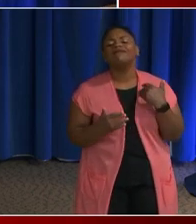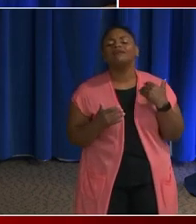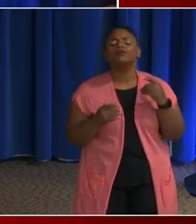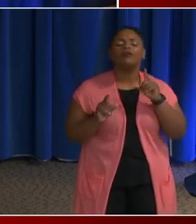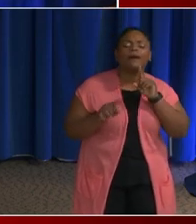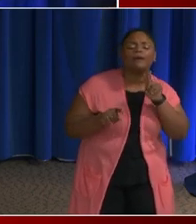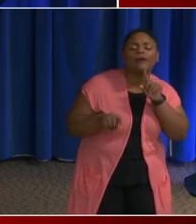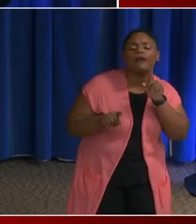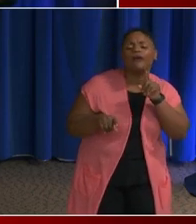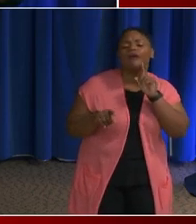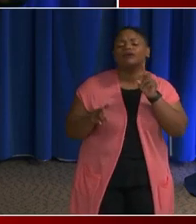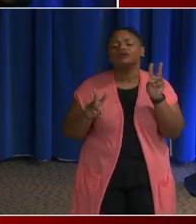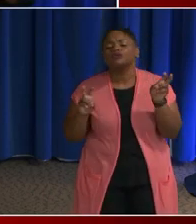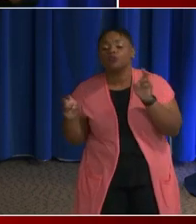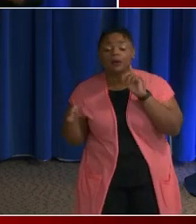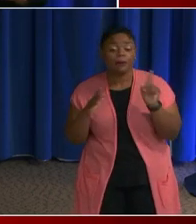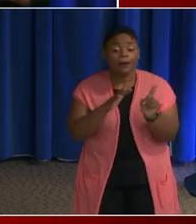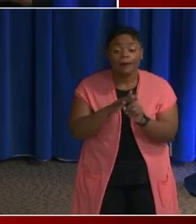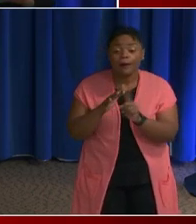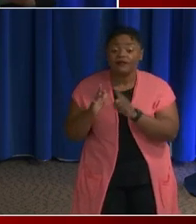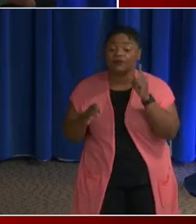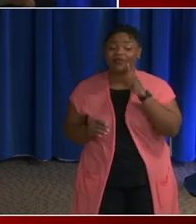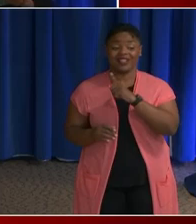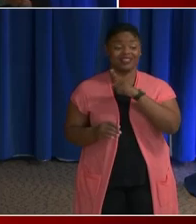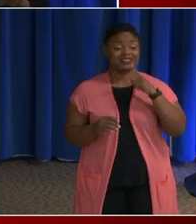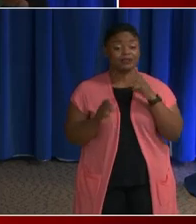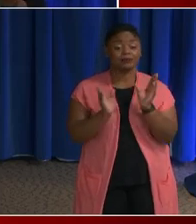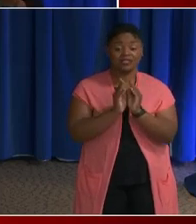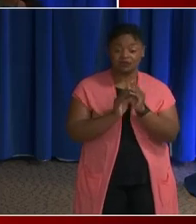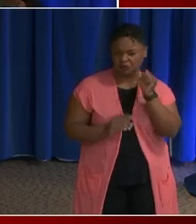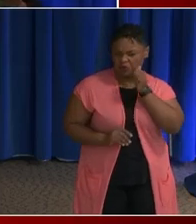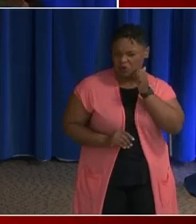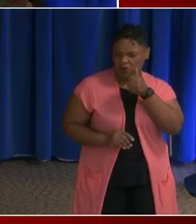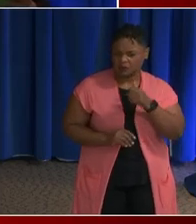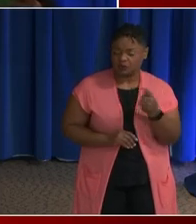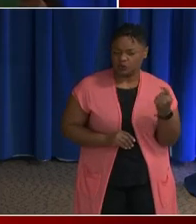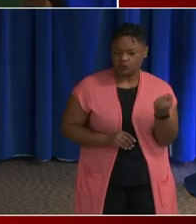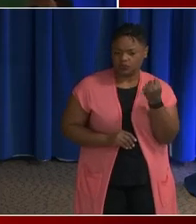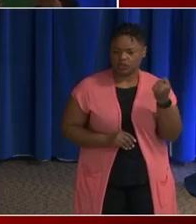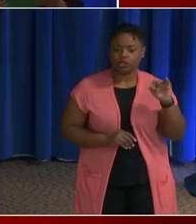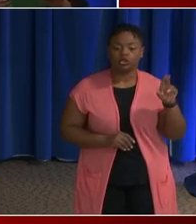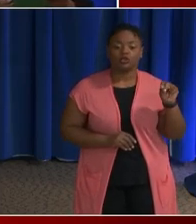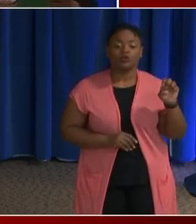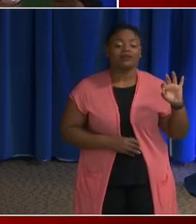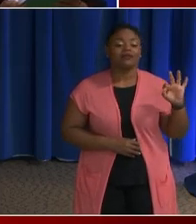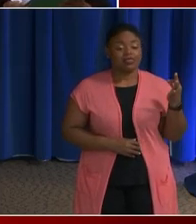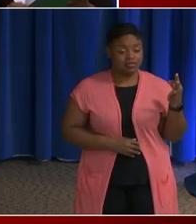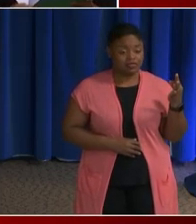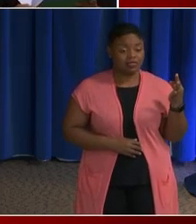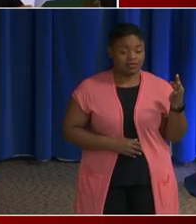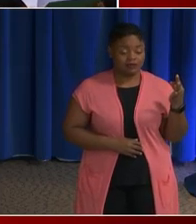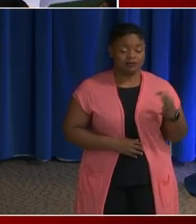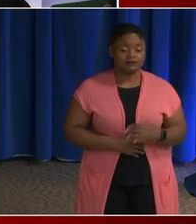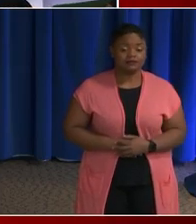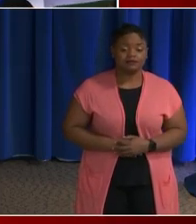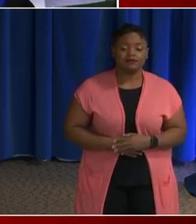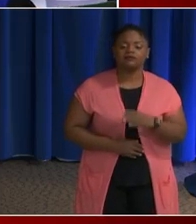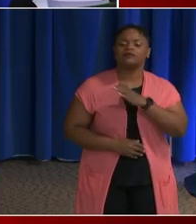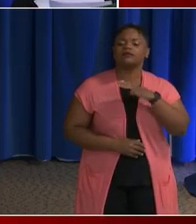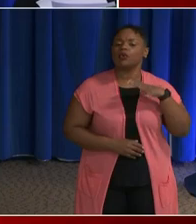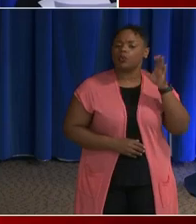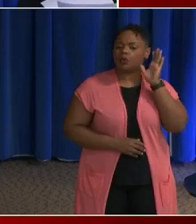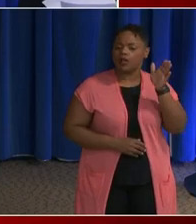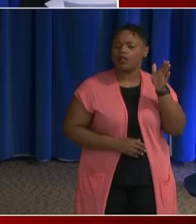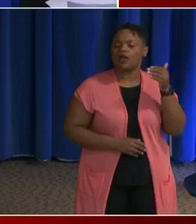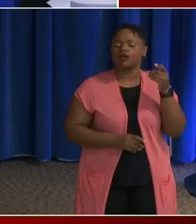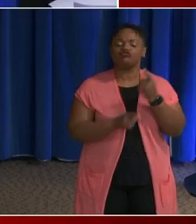up for the legislative meeting the next day. Tomorrow, Tuesday, June 9th, the council will have its regular legislative meeting for the